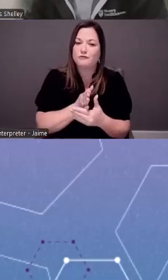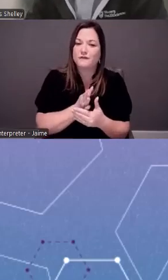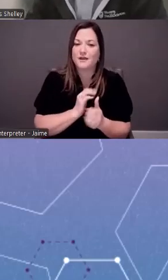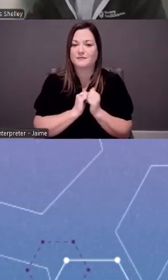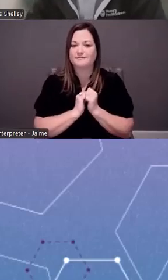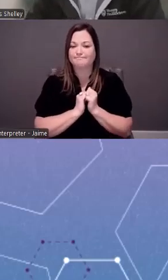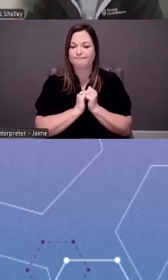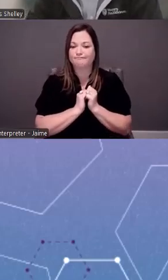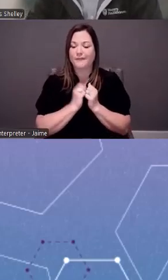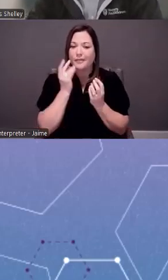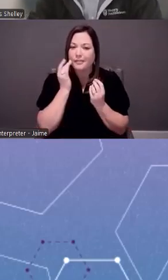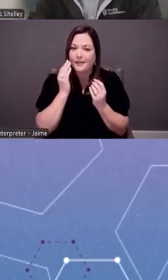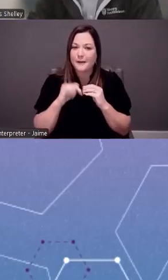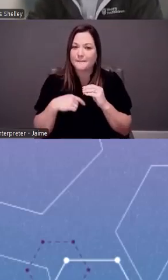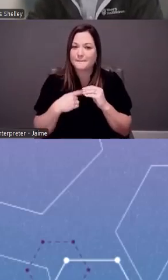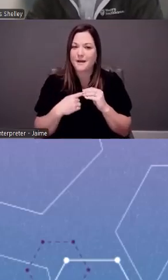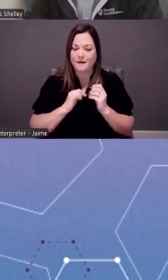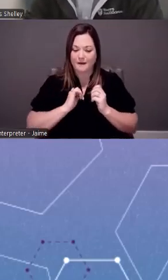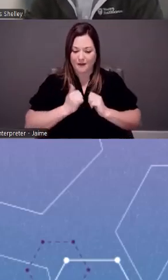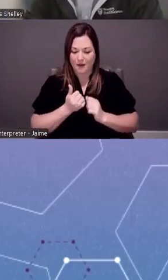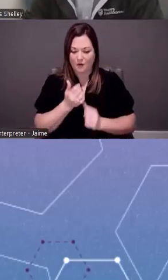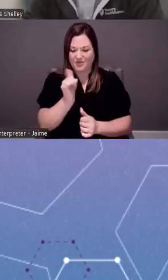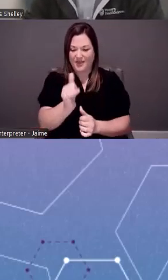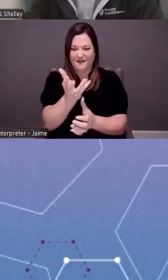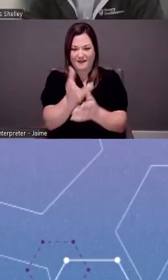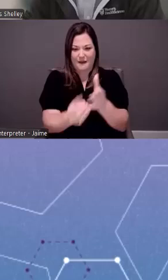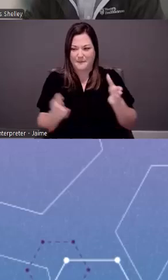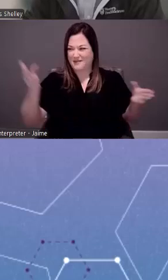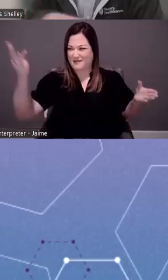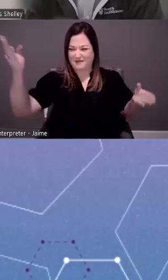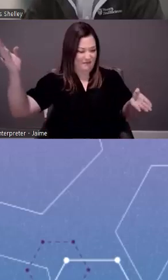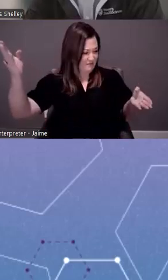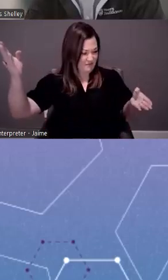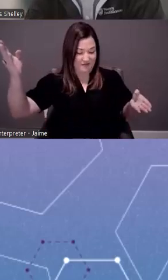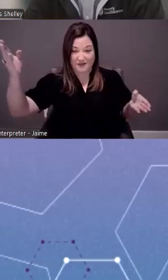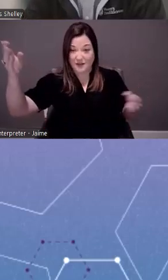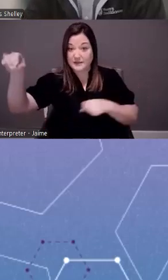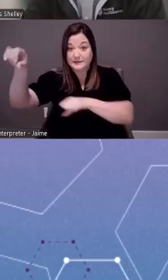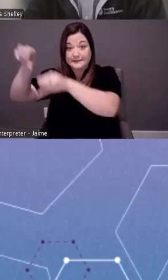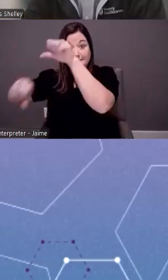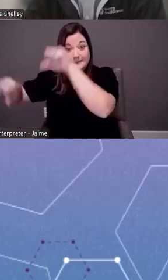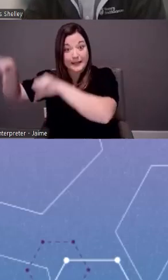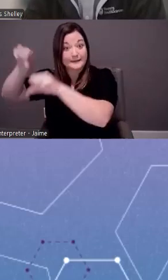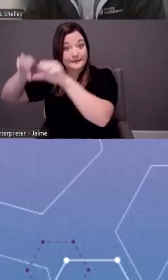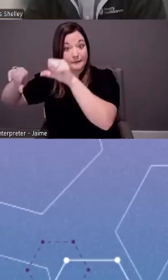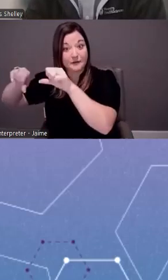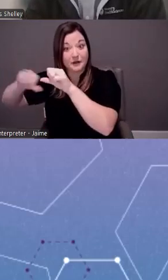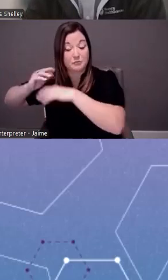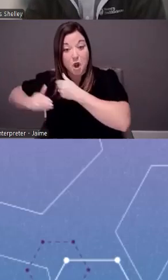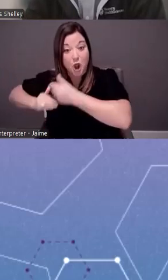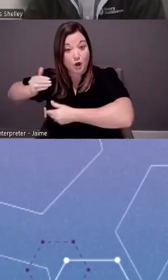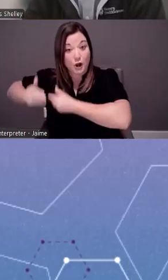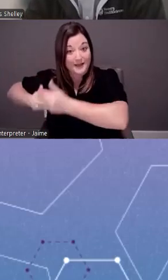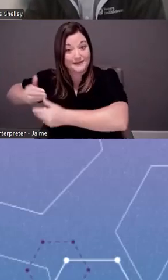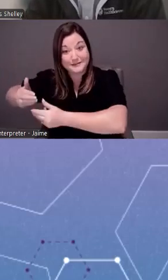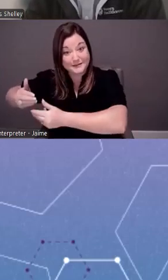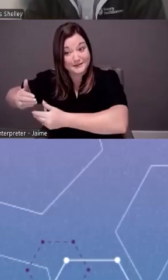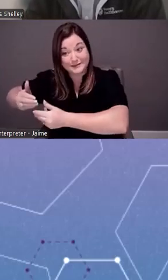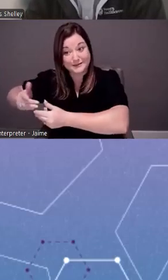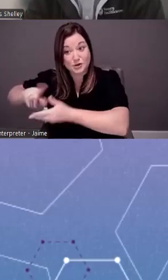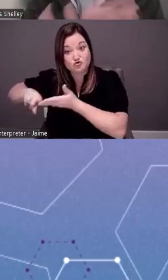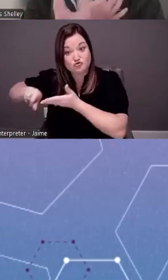we systematically close the gap between the scientific progress that happens in